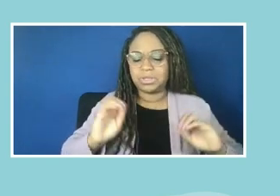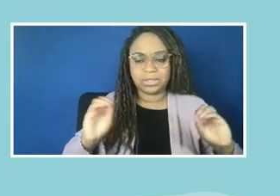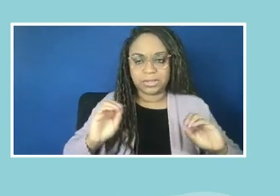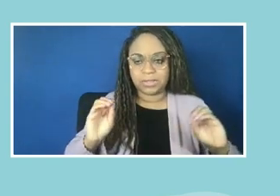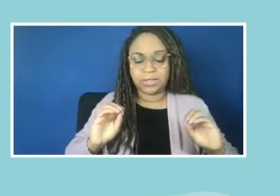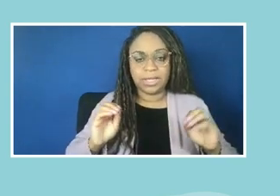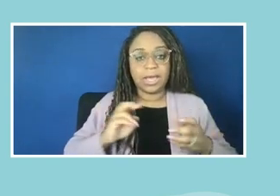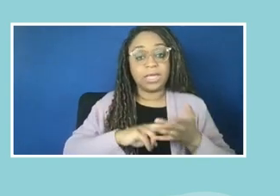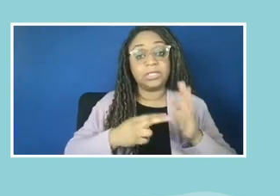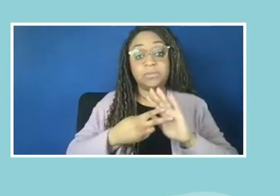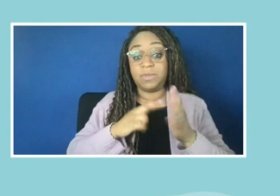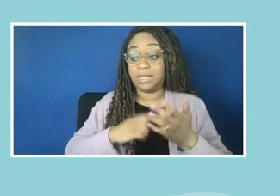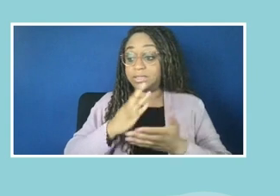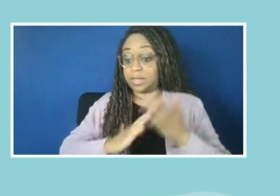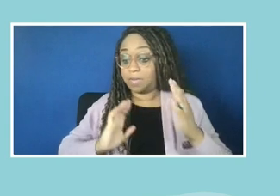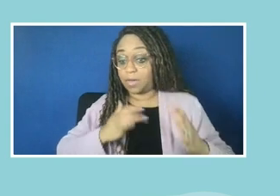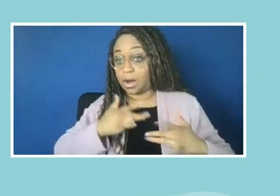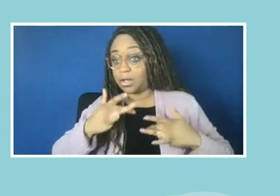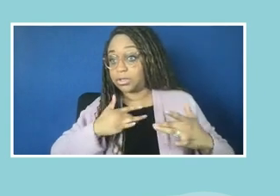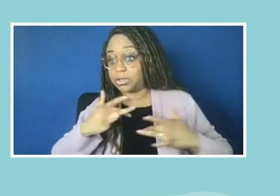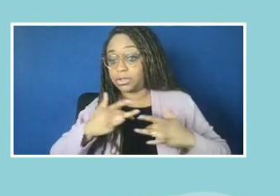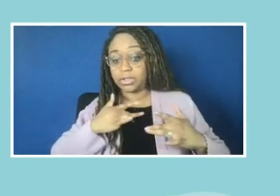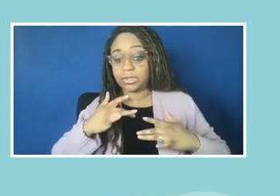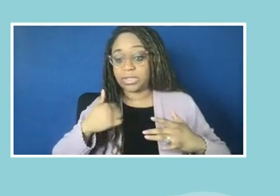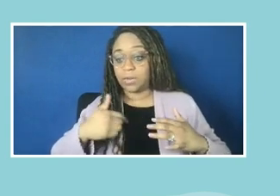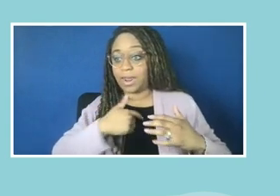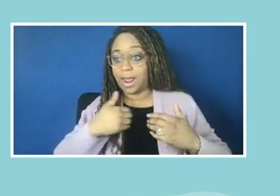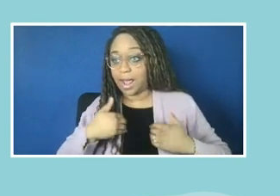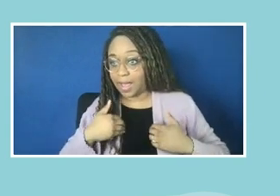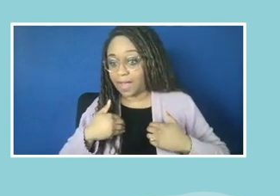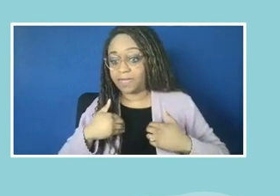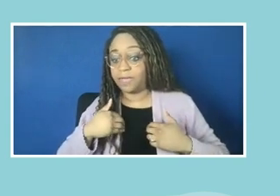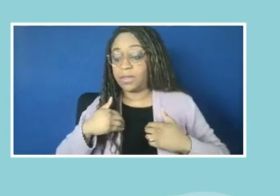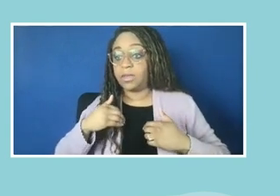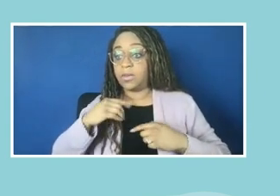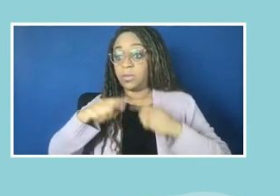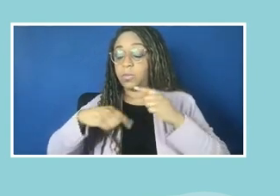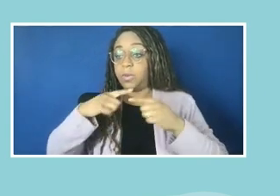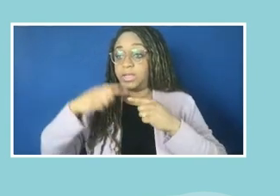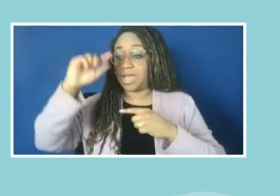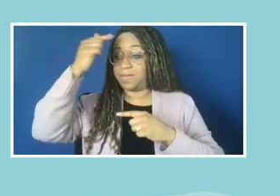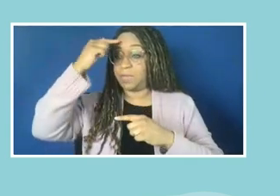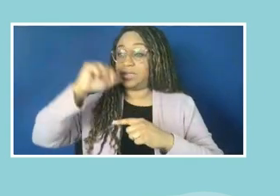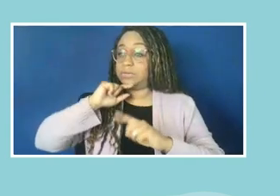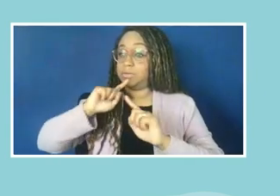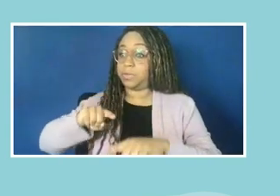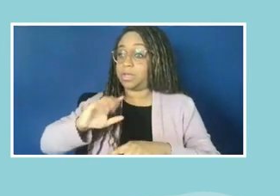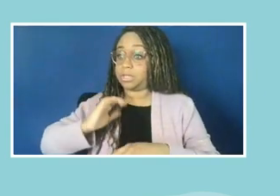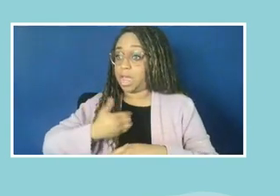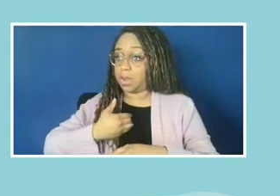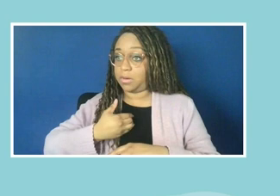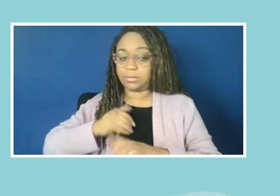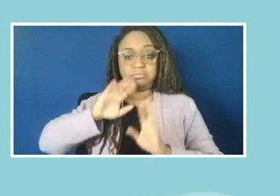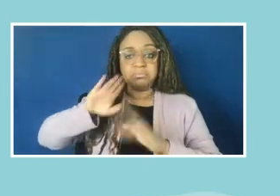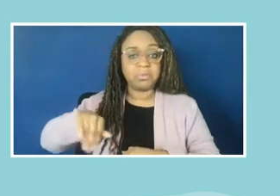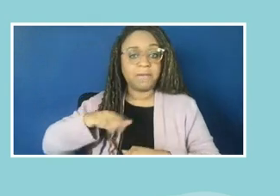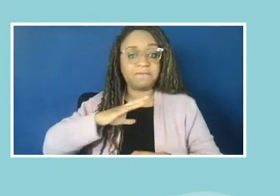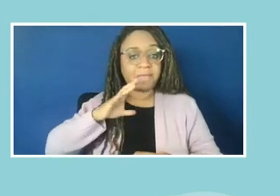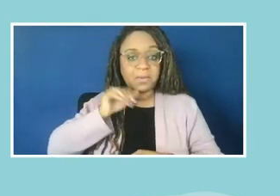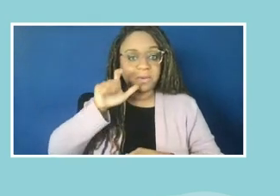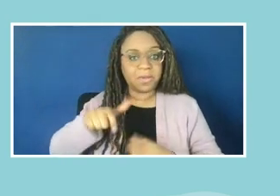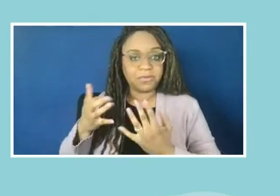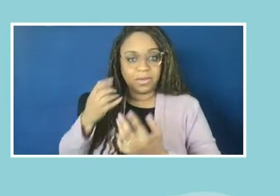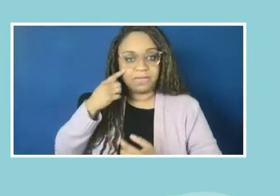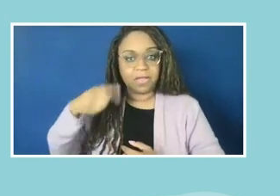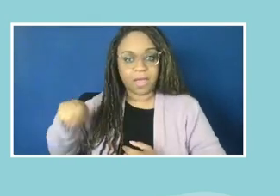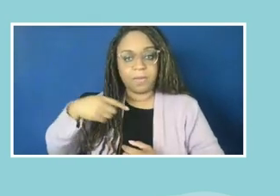we have when our governments or when our people in power do not. We don't have to wait for them. So